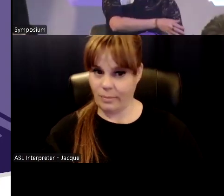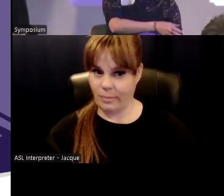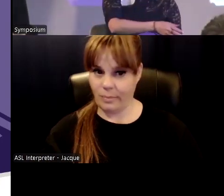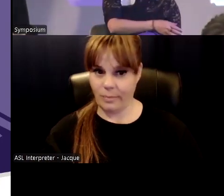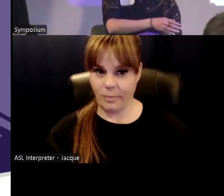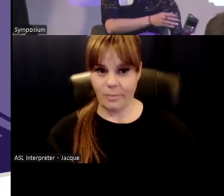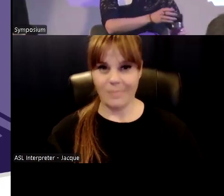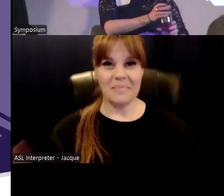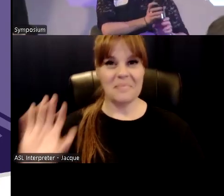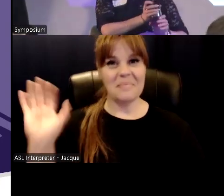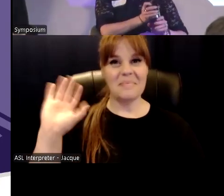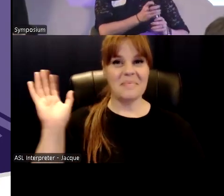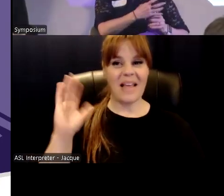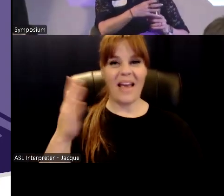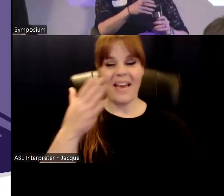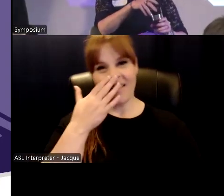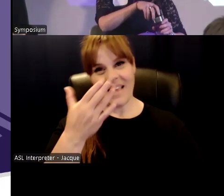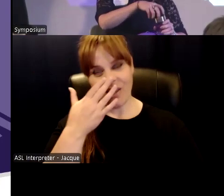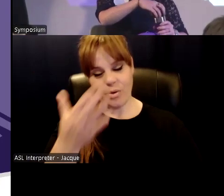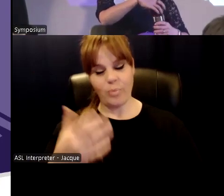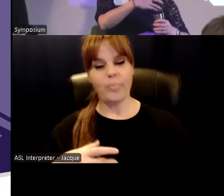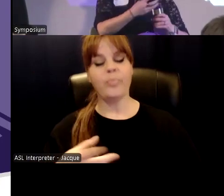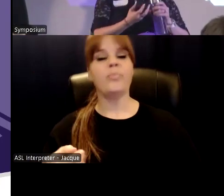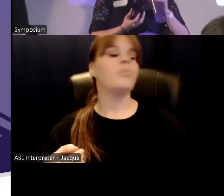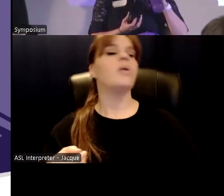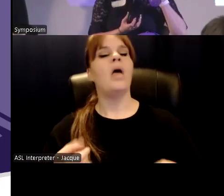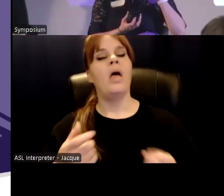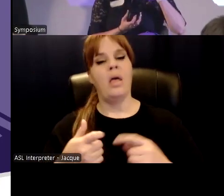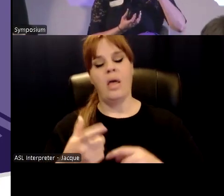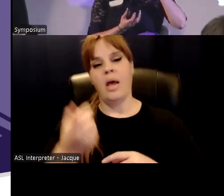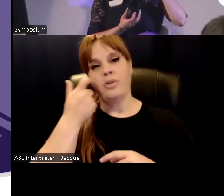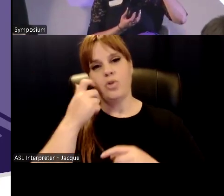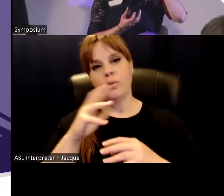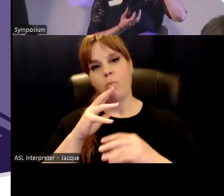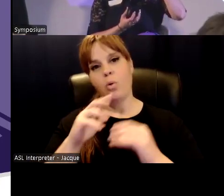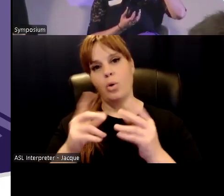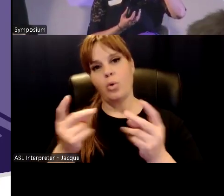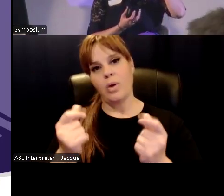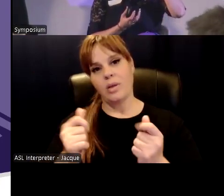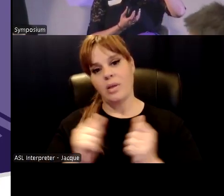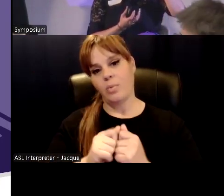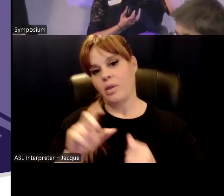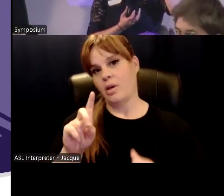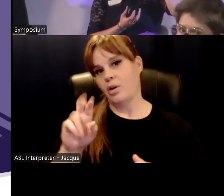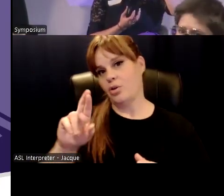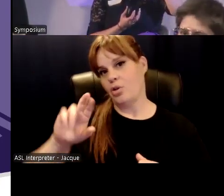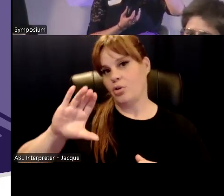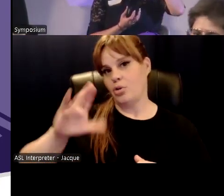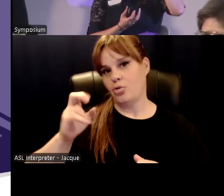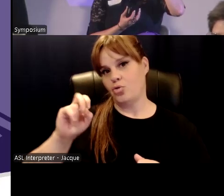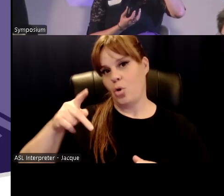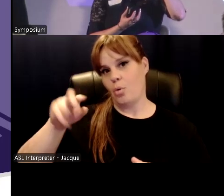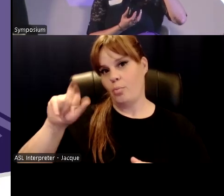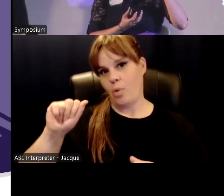Hey there, thank you. One thing, I just talked quickly with Dr. Chopra at the break. It's as easy to hear people with